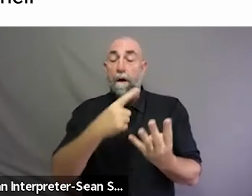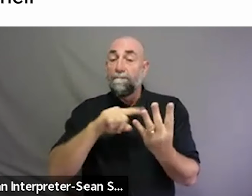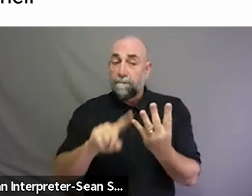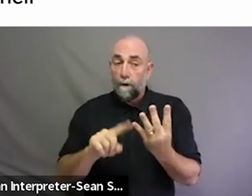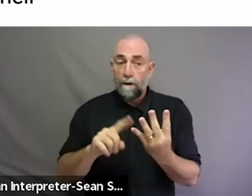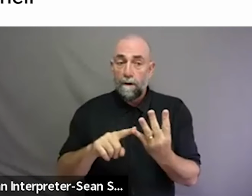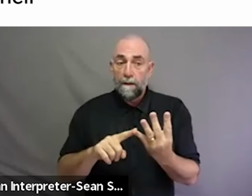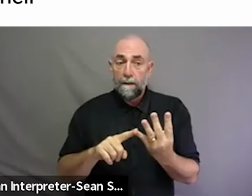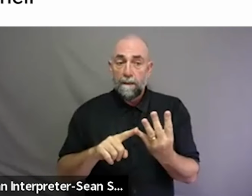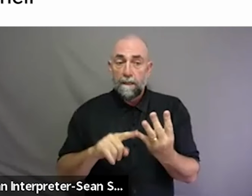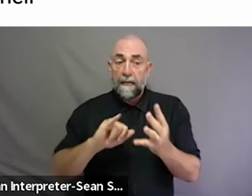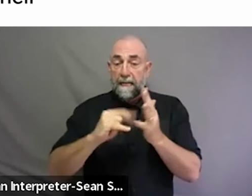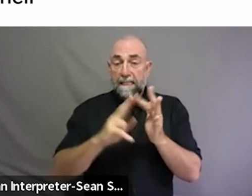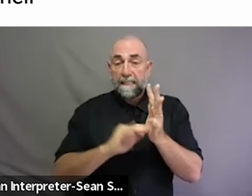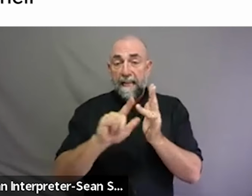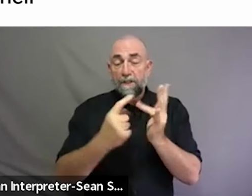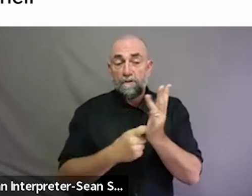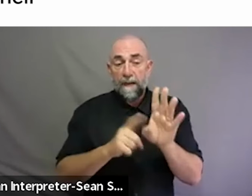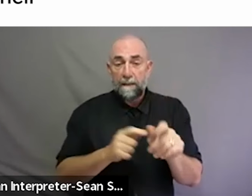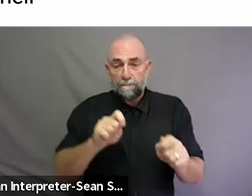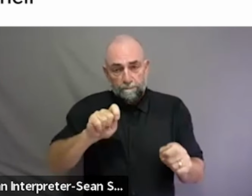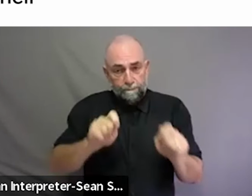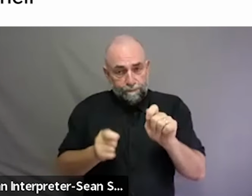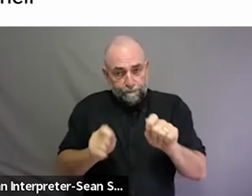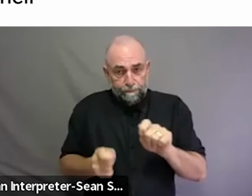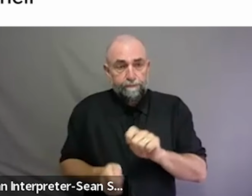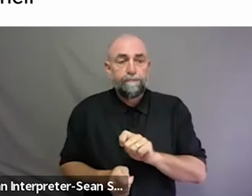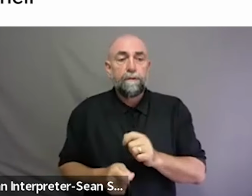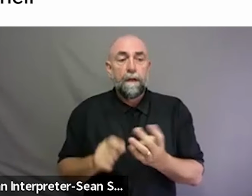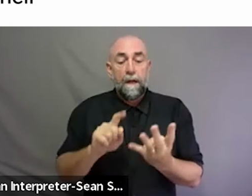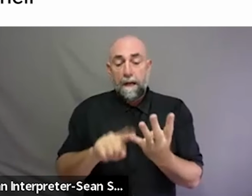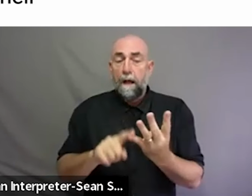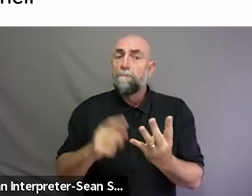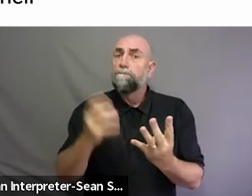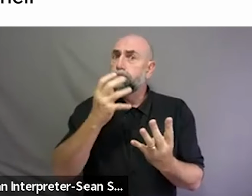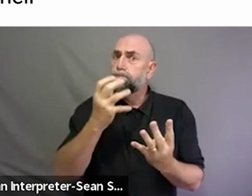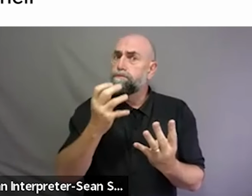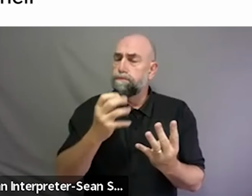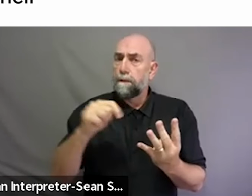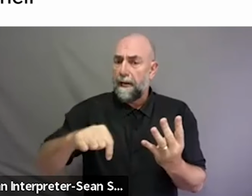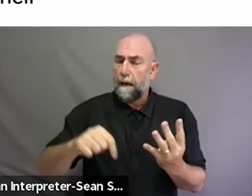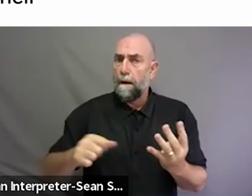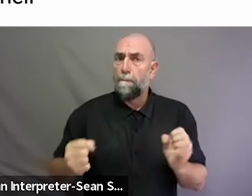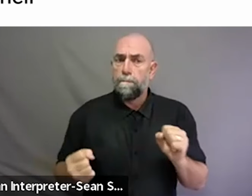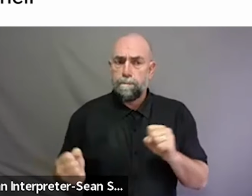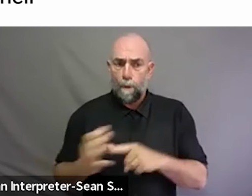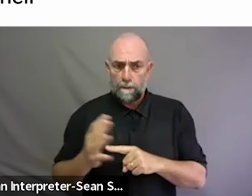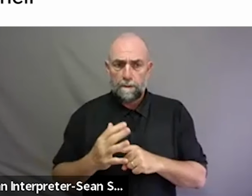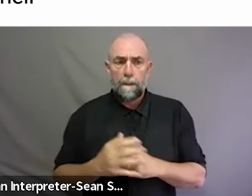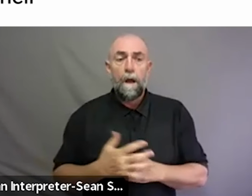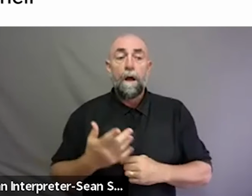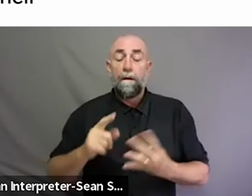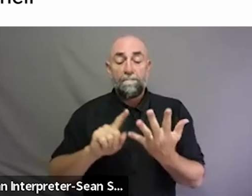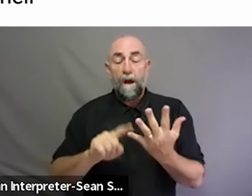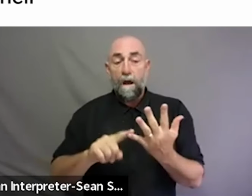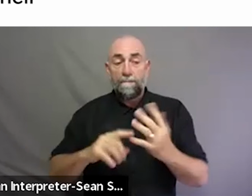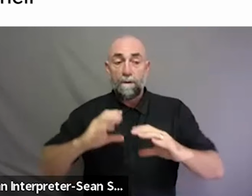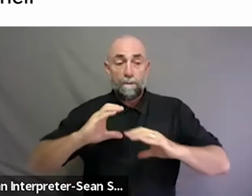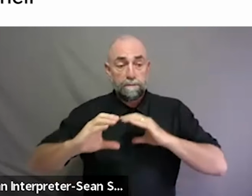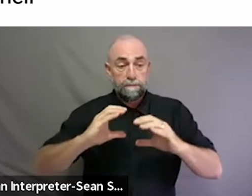sensory adaptations. Again, important here at Paddington, communication supports, proactive